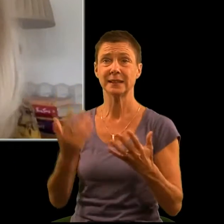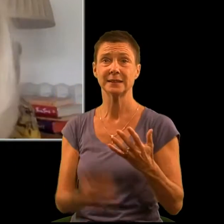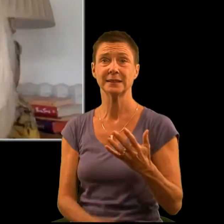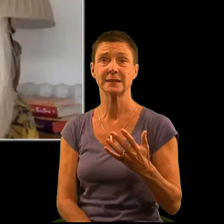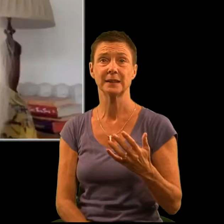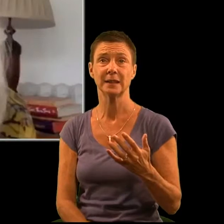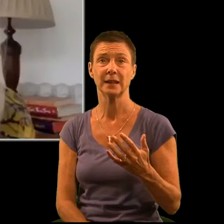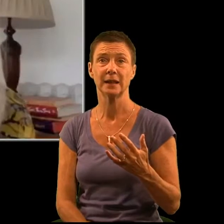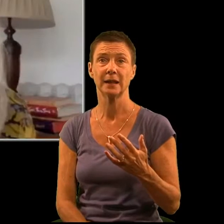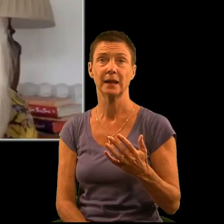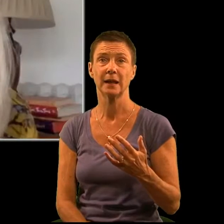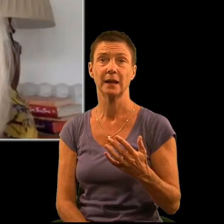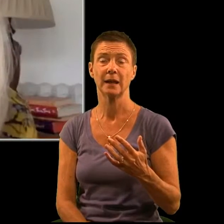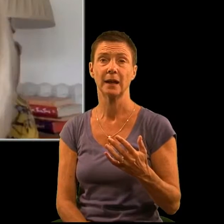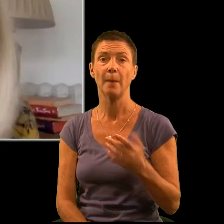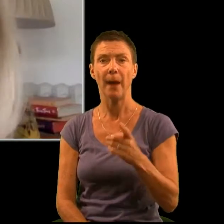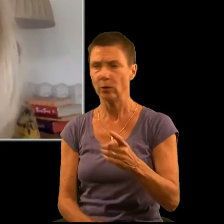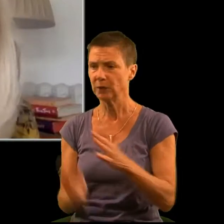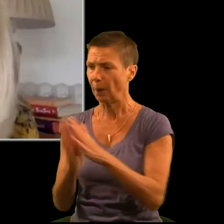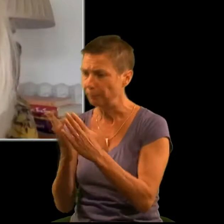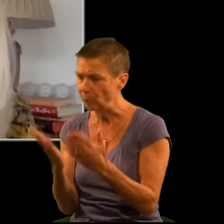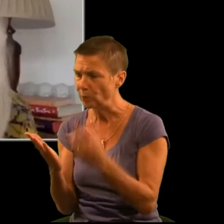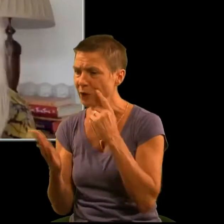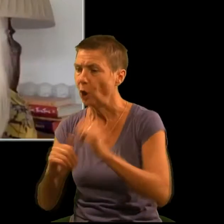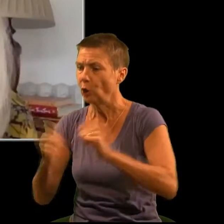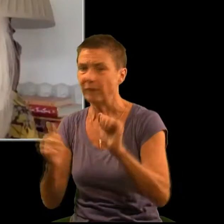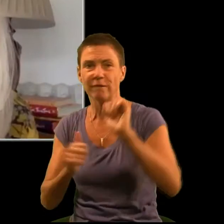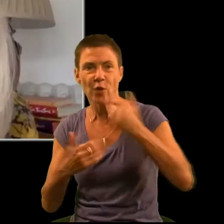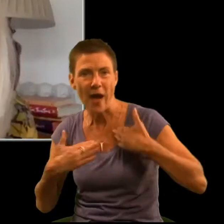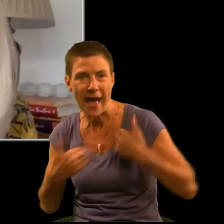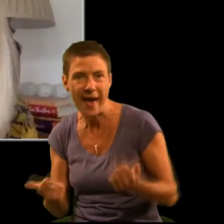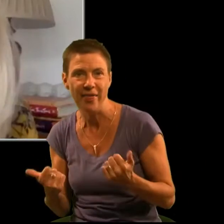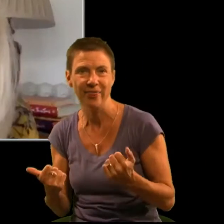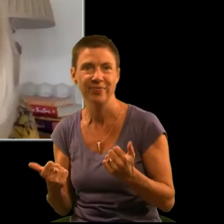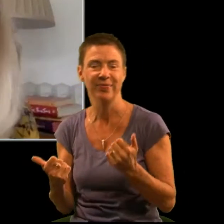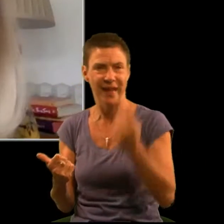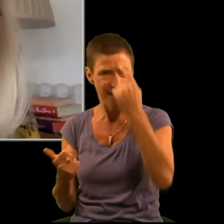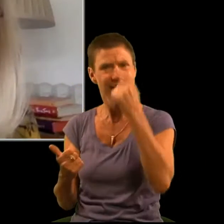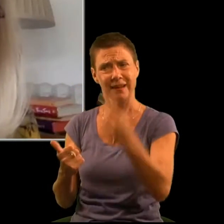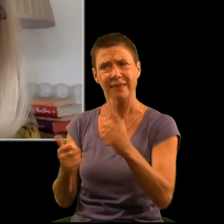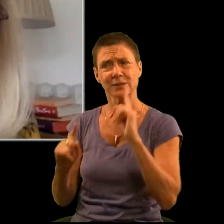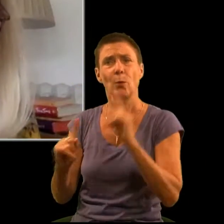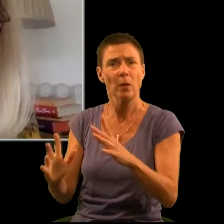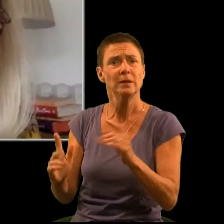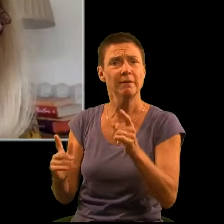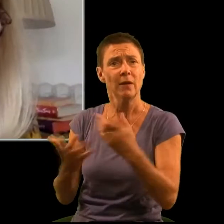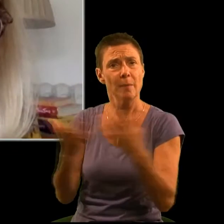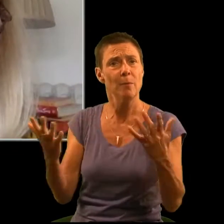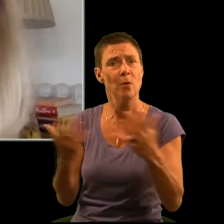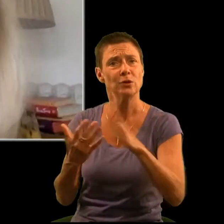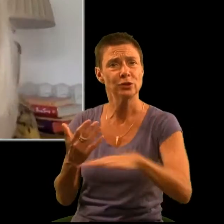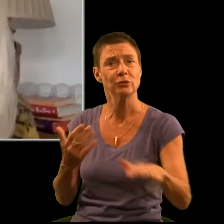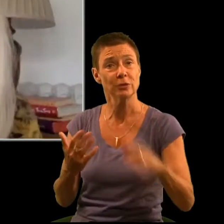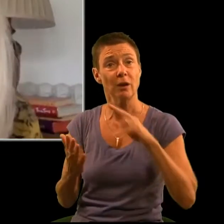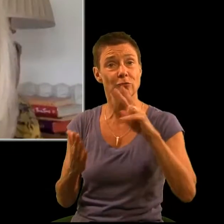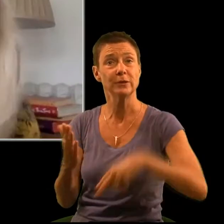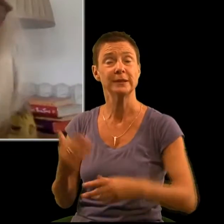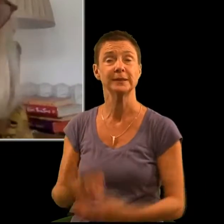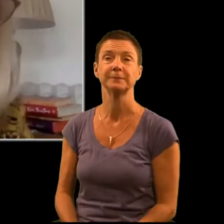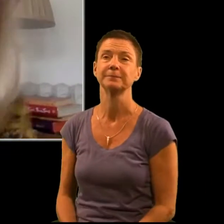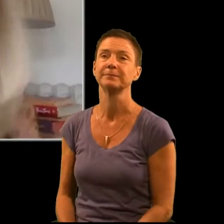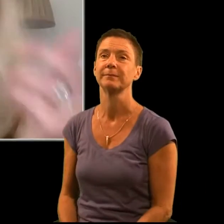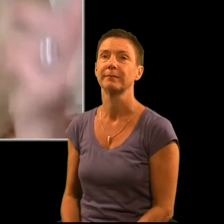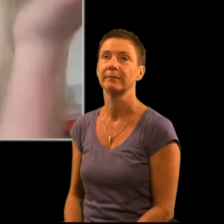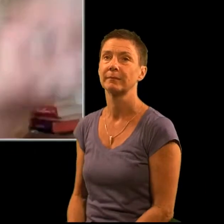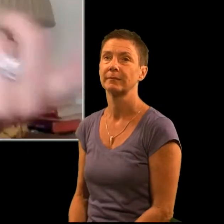books being good for mental health or treating children who read. So I think that's a wonderful thing. Anyway. So I was